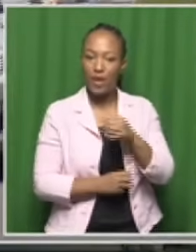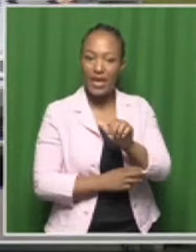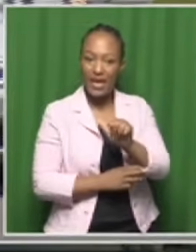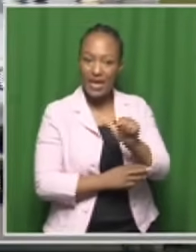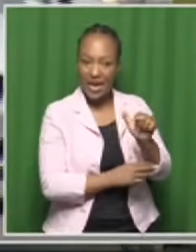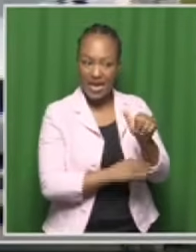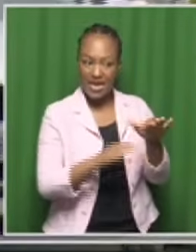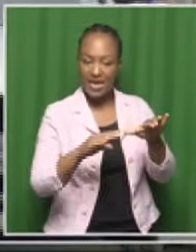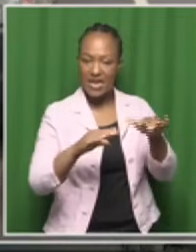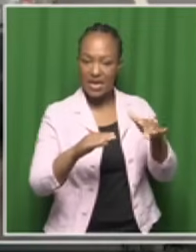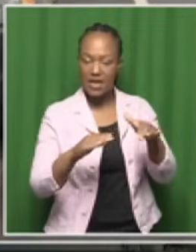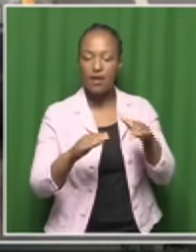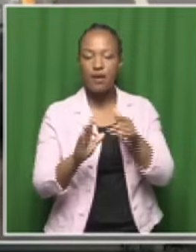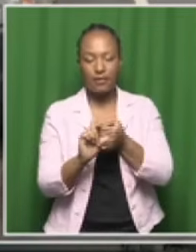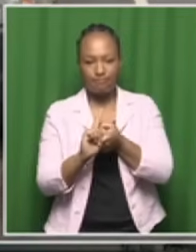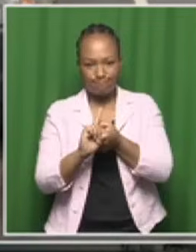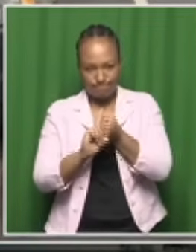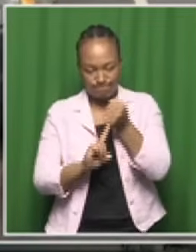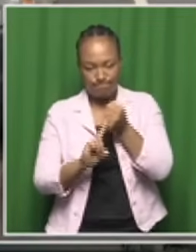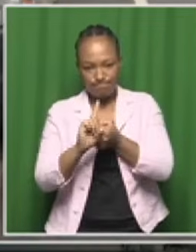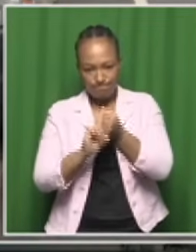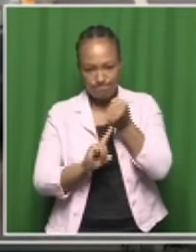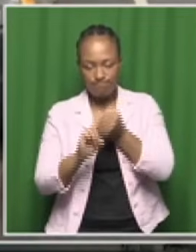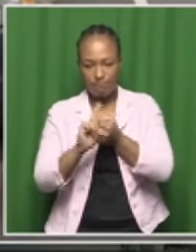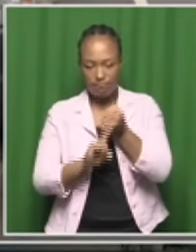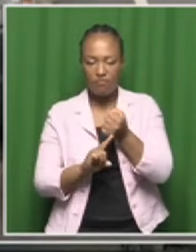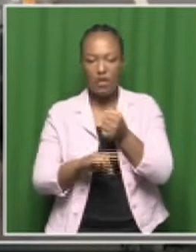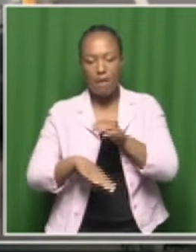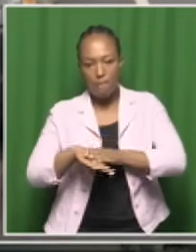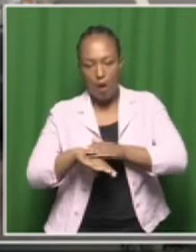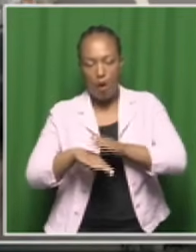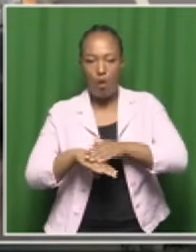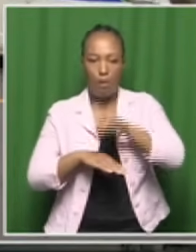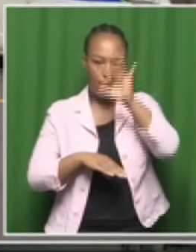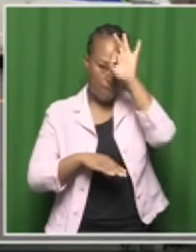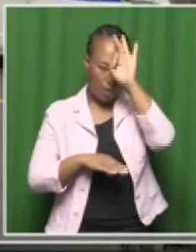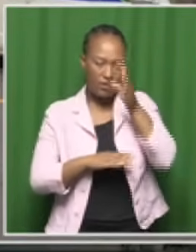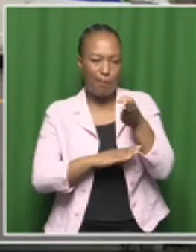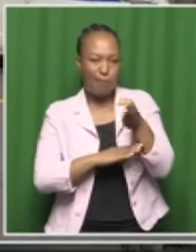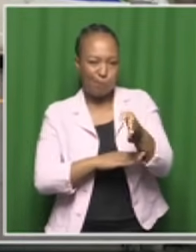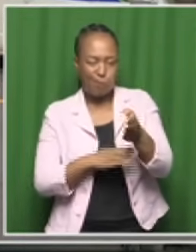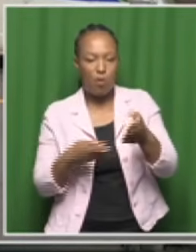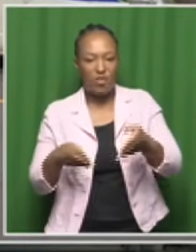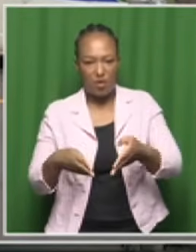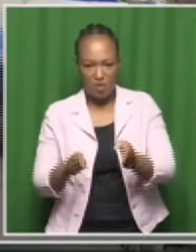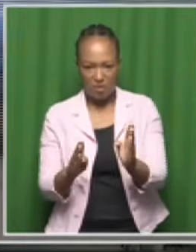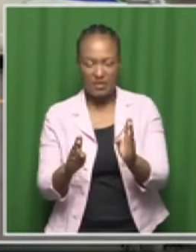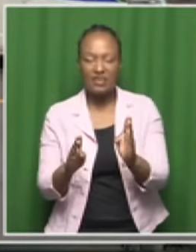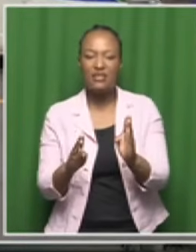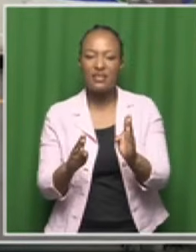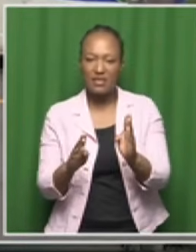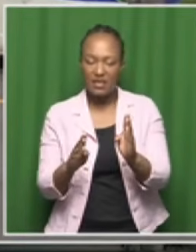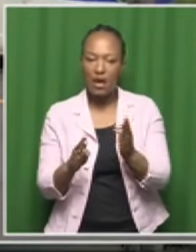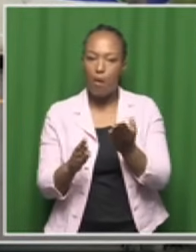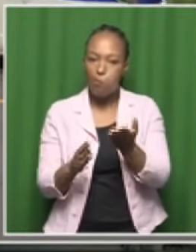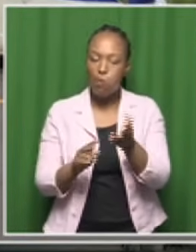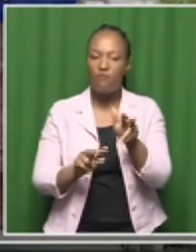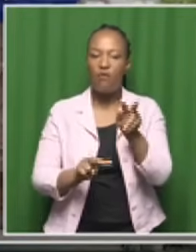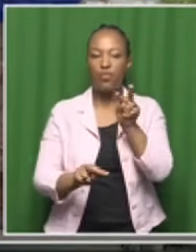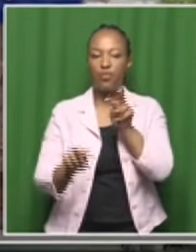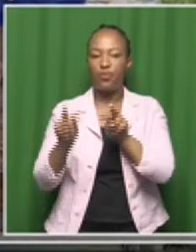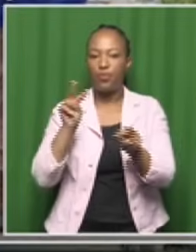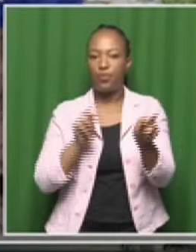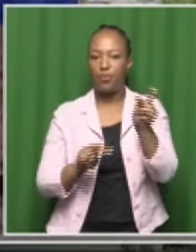Association will still be advocating for, that we really do need more law enforcers on the road. We need more law enforcers visible on